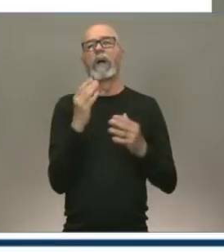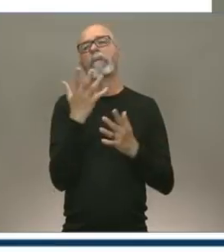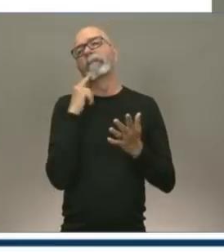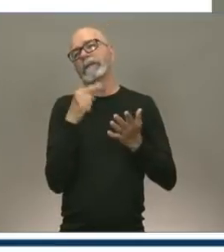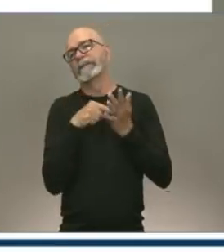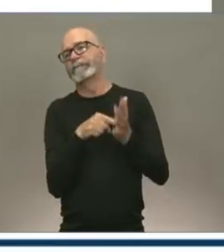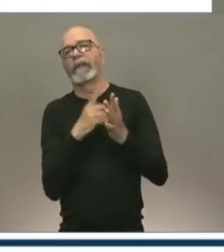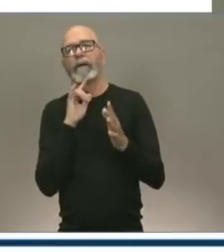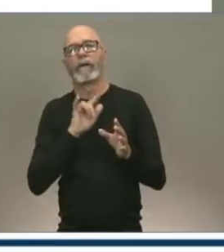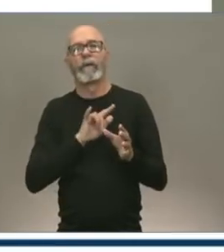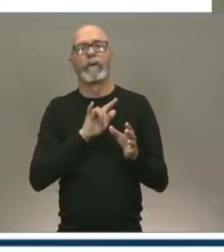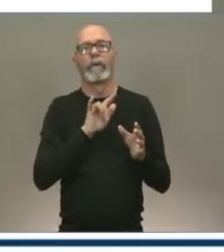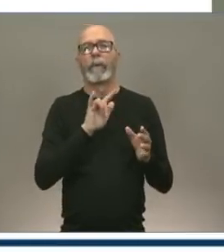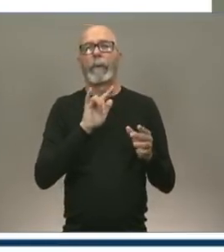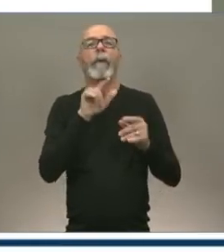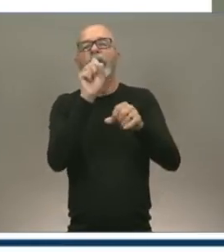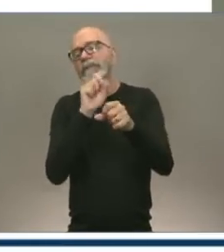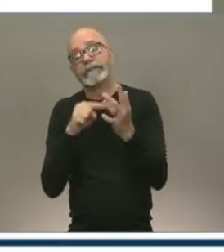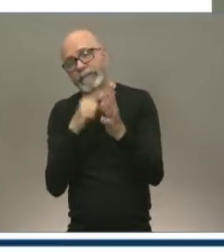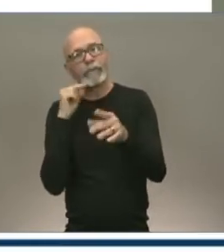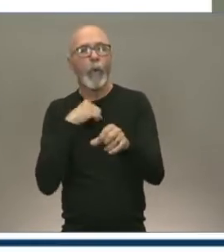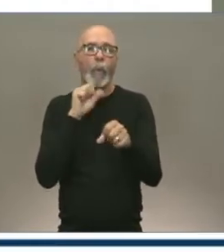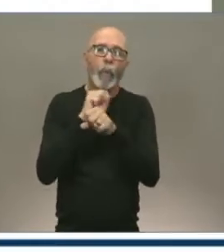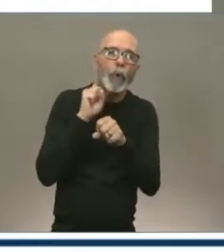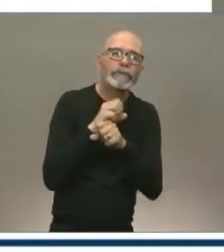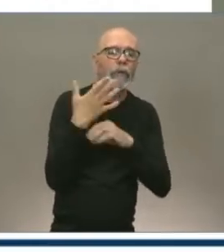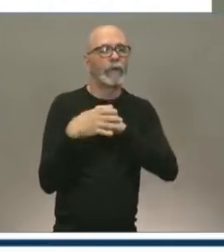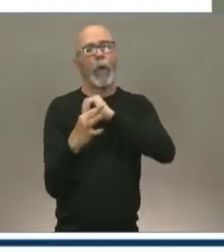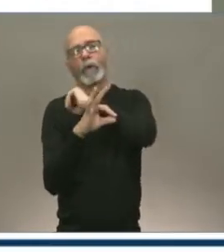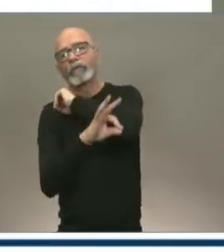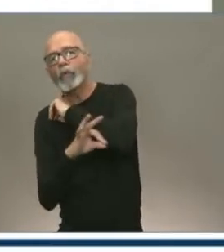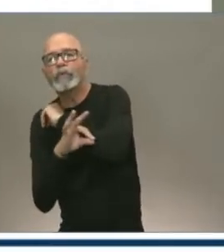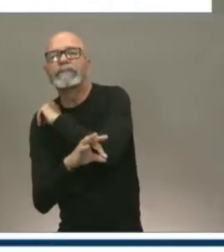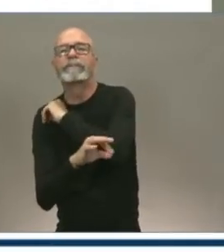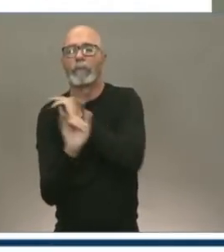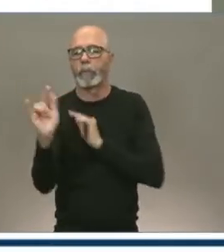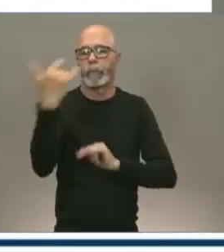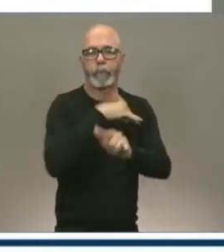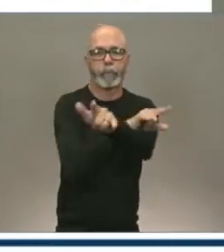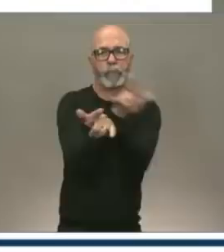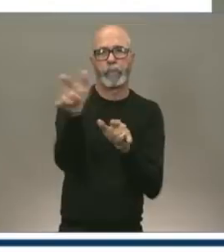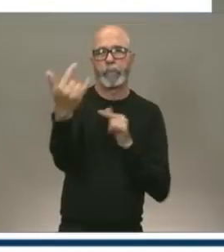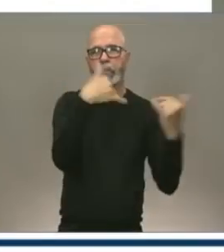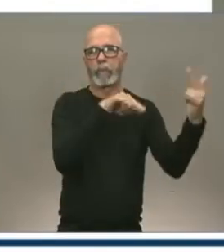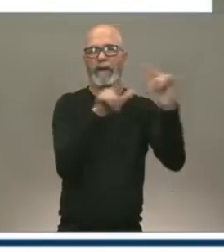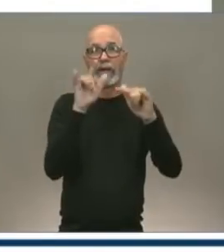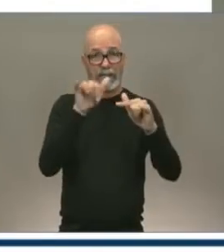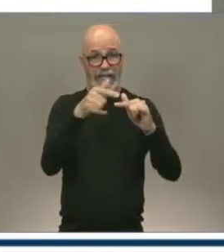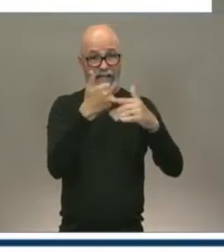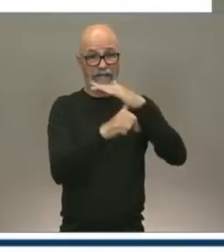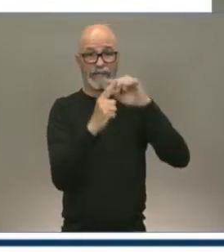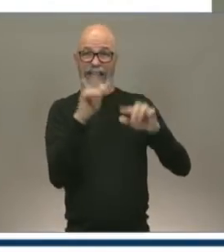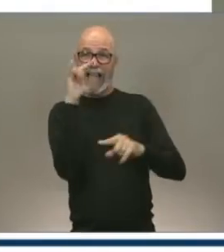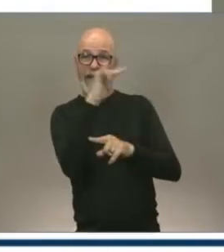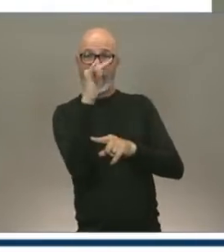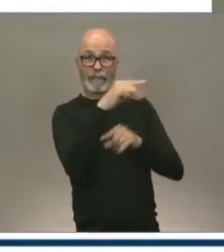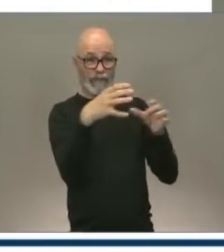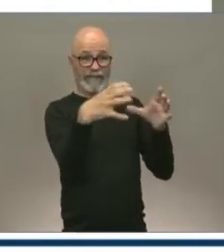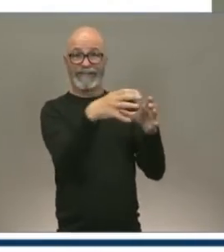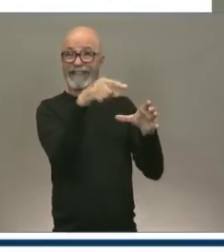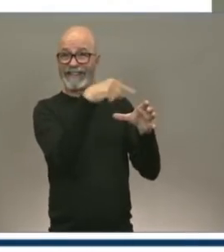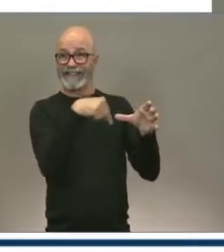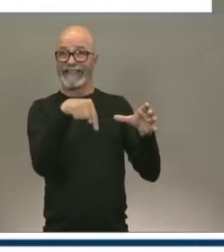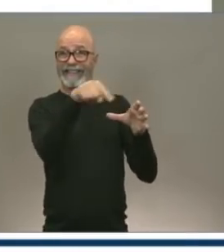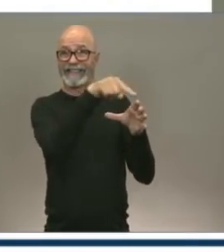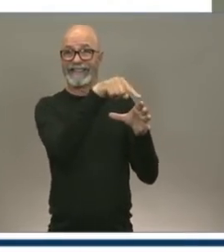strongly encouraging to be tested. We're working through at the airport. We're working with them first and foremost as using them as a workplace. There's a